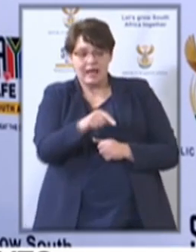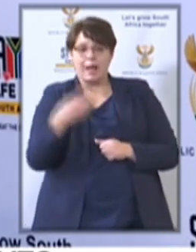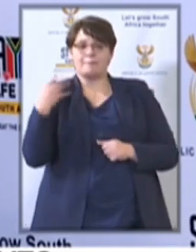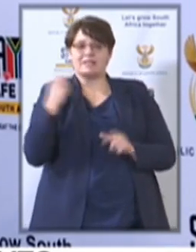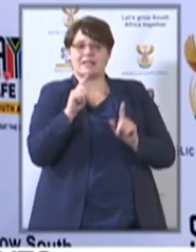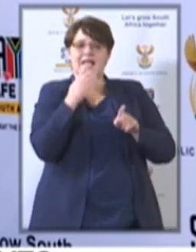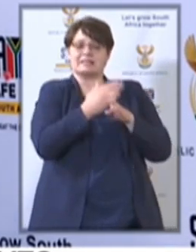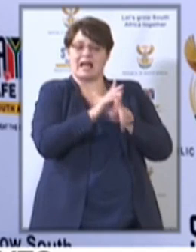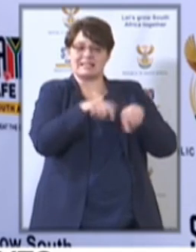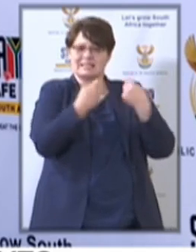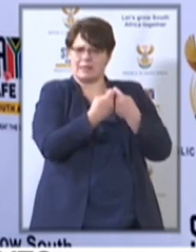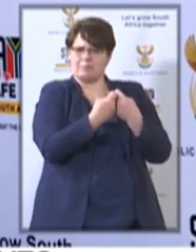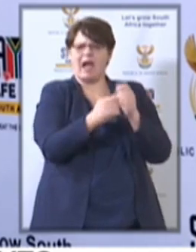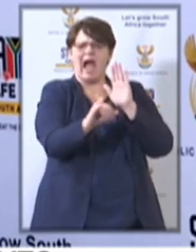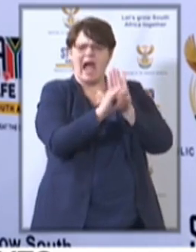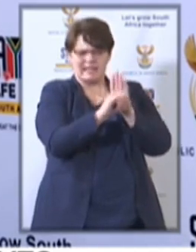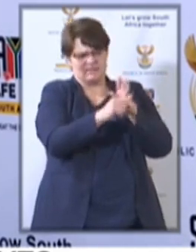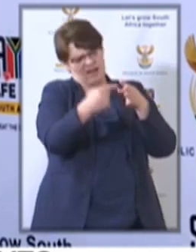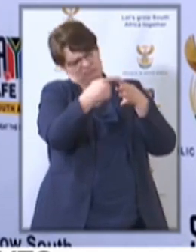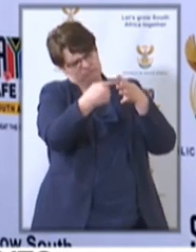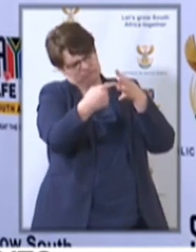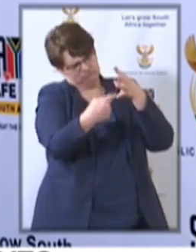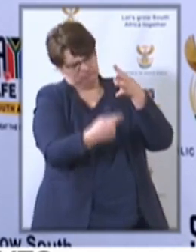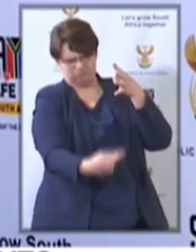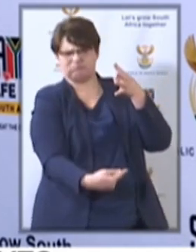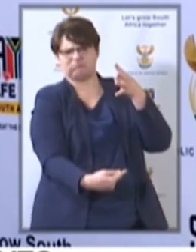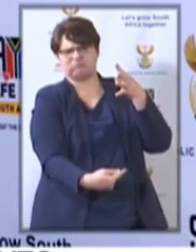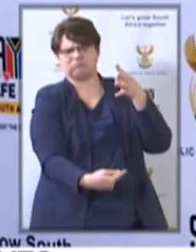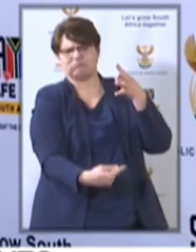team identified a number of issues